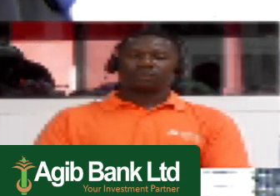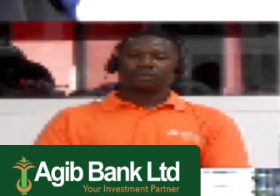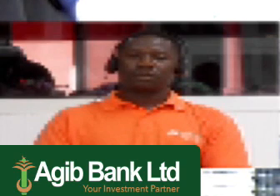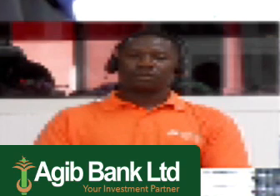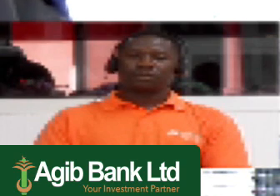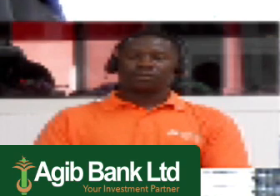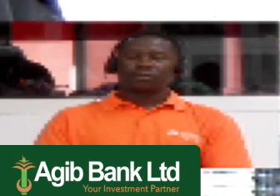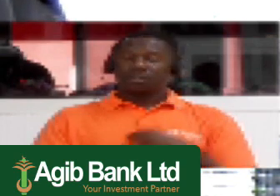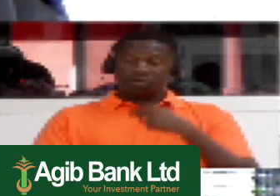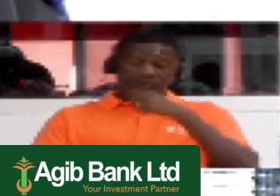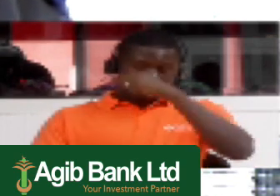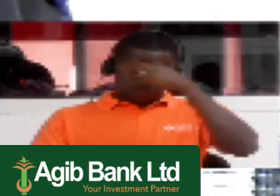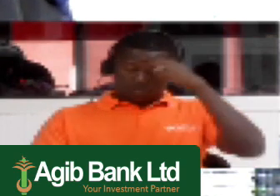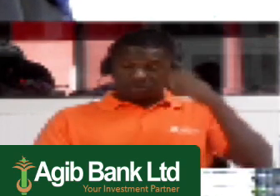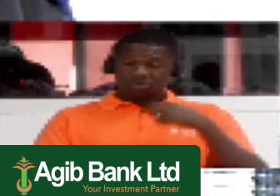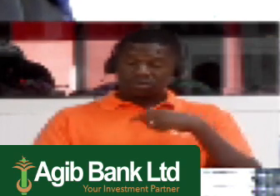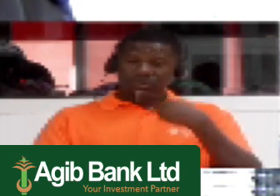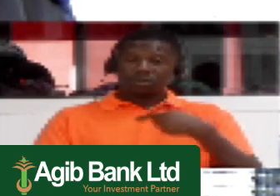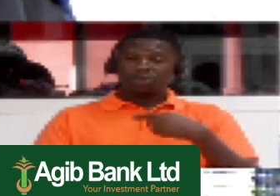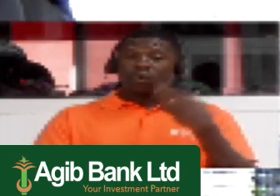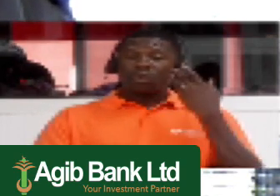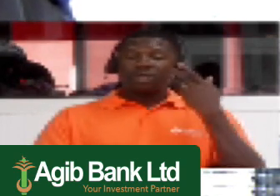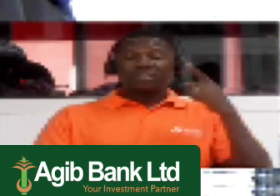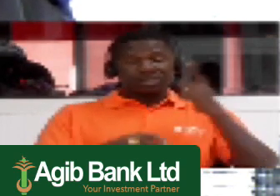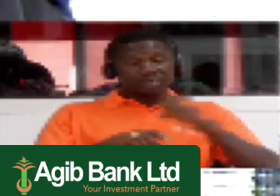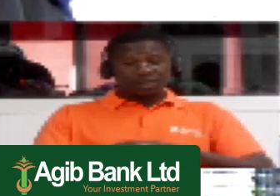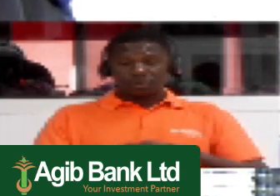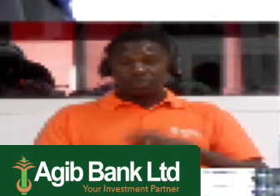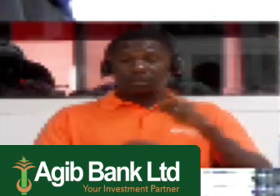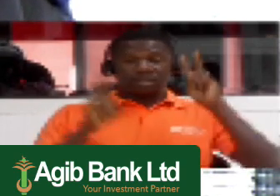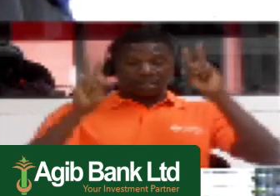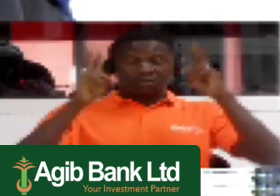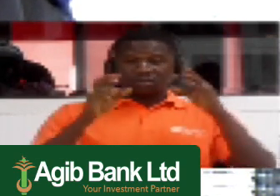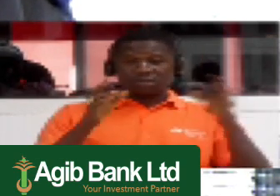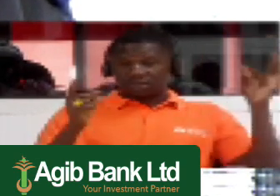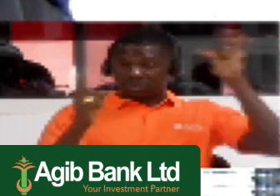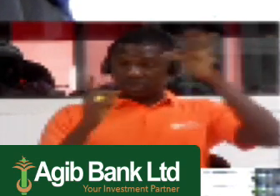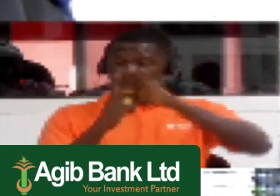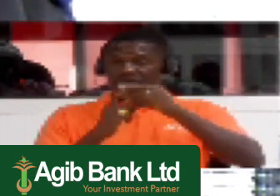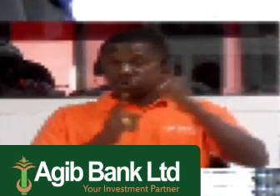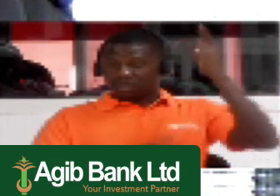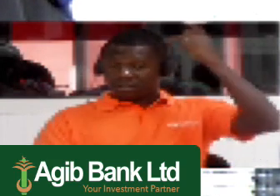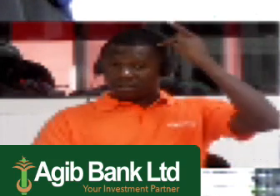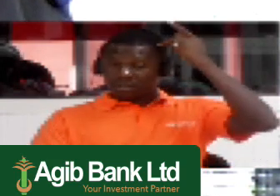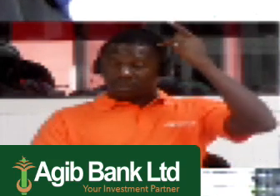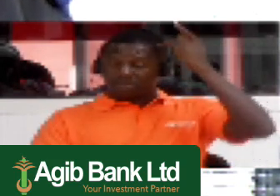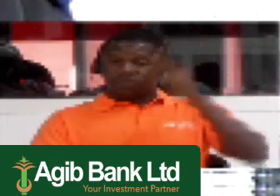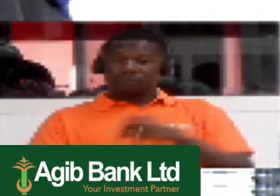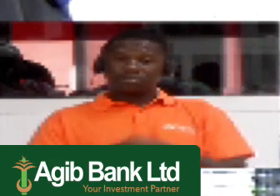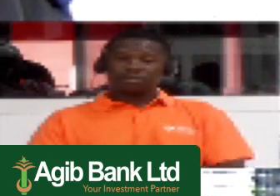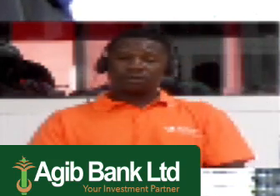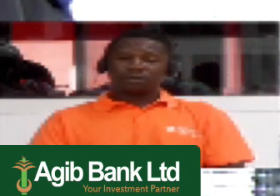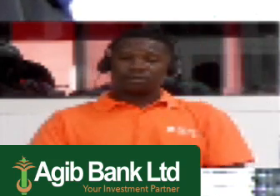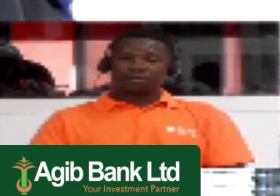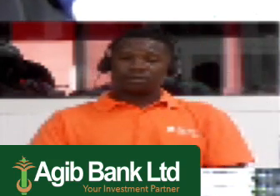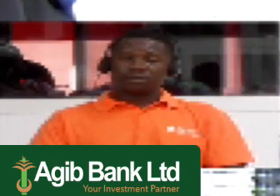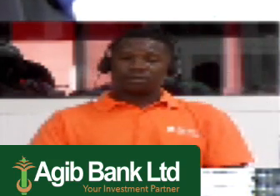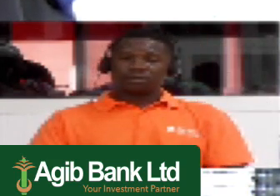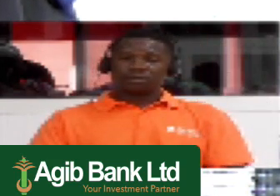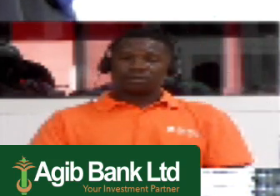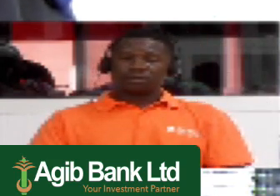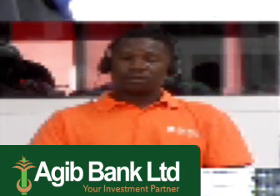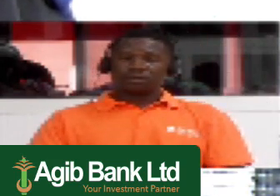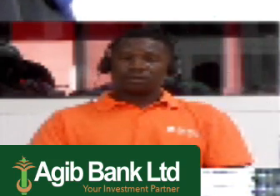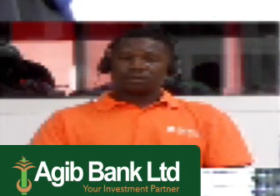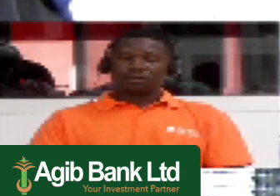2012. Our duties that time was that each time Yaya Jame was traveling to Kanilai, until a role moment in Bitalanga Silo Ning